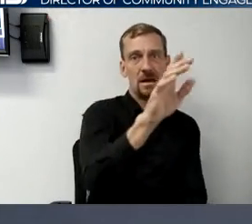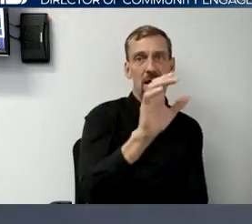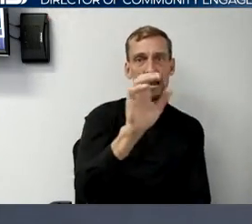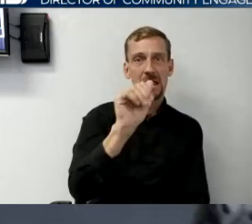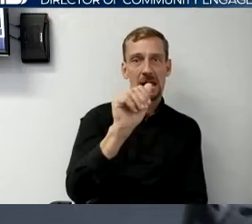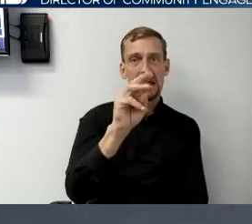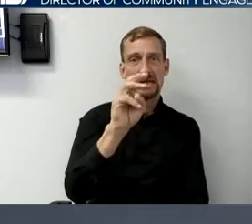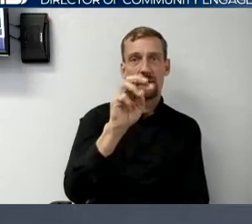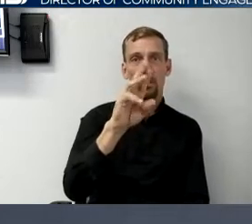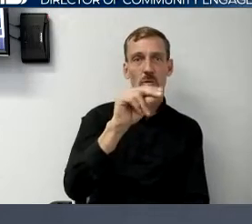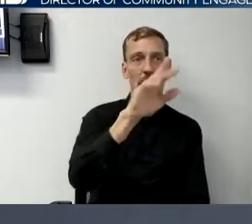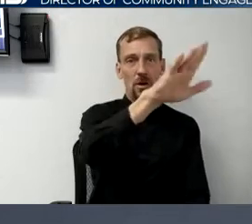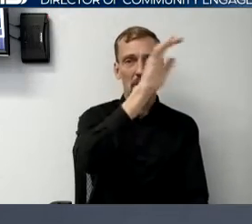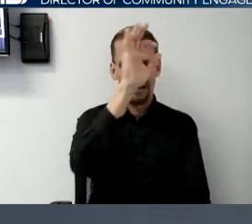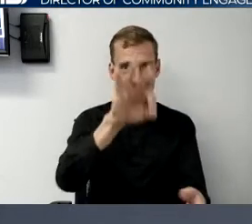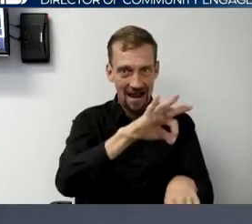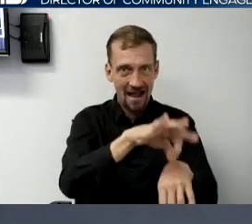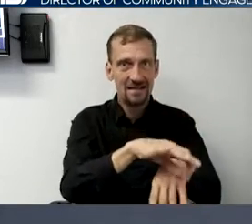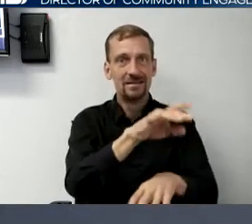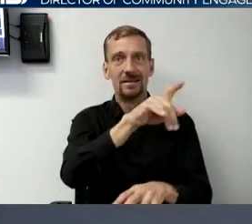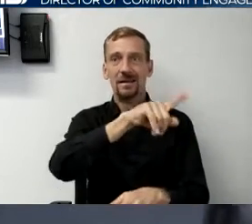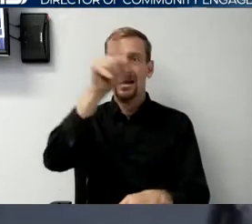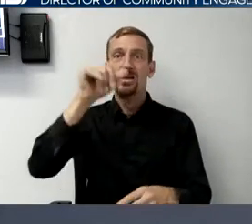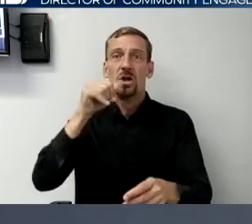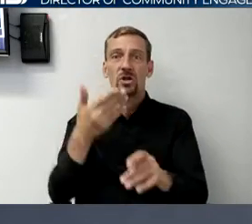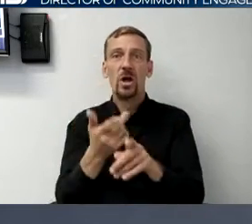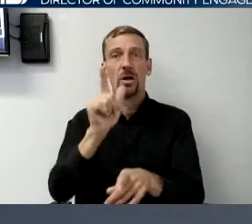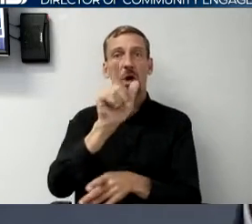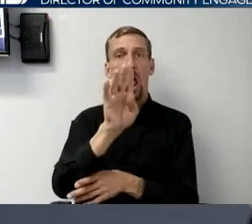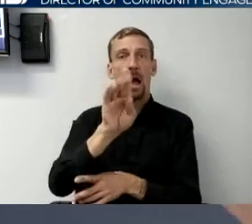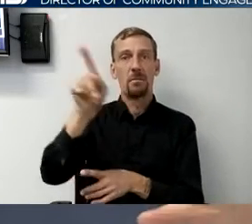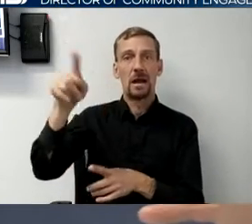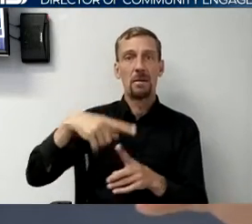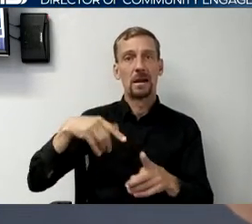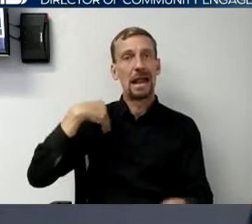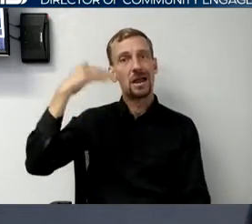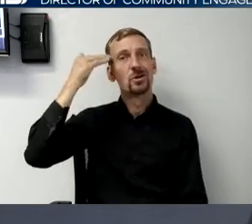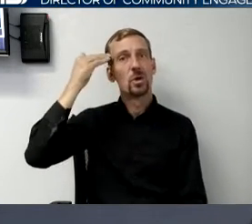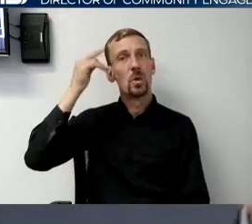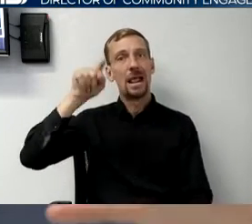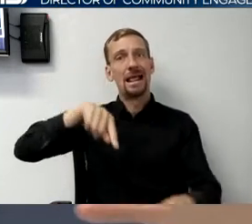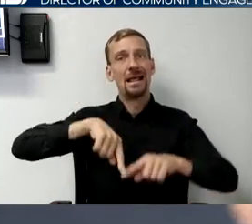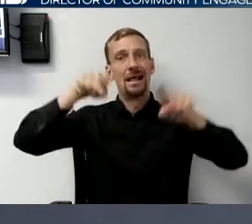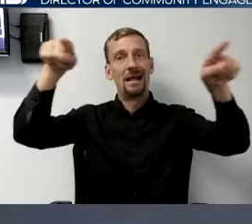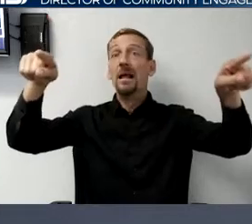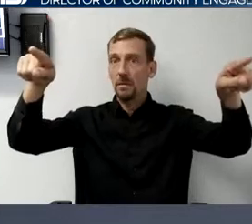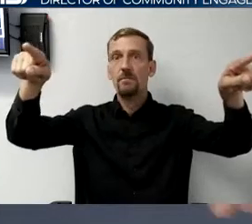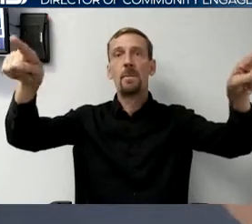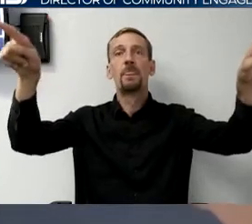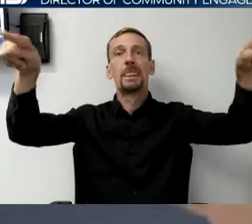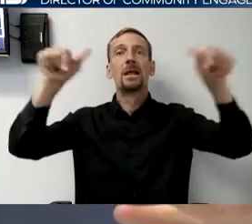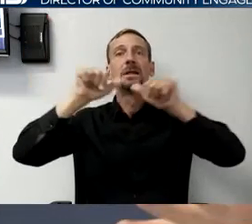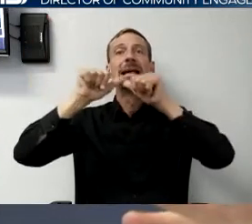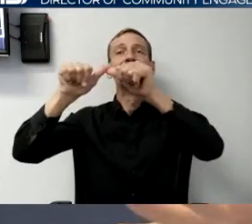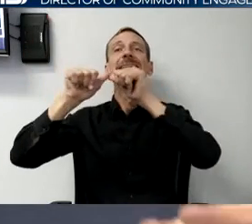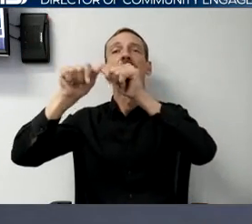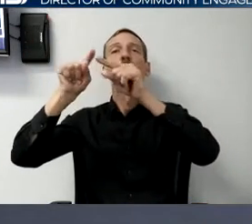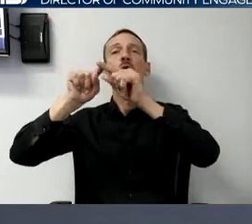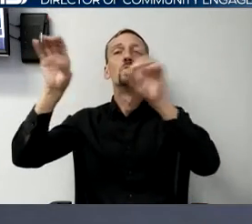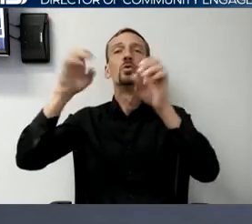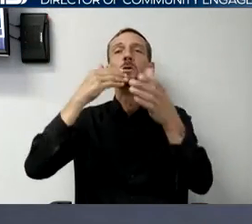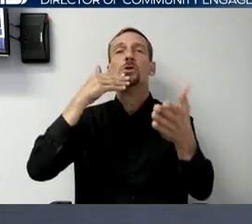his fiance, my daughter goes back to Long Beach, but when they're there, I feel confident that they continue to exercise